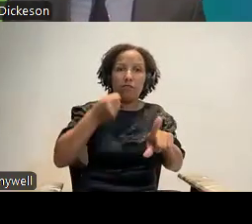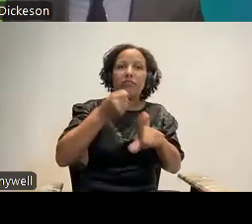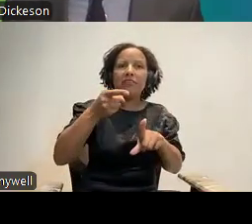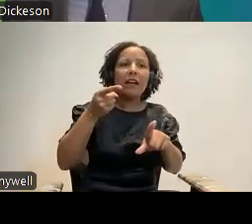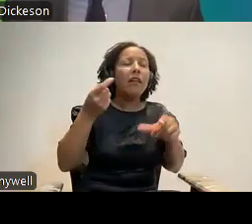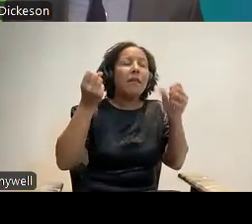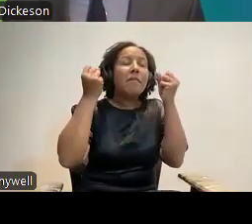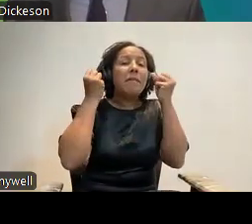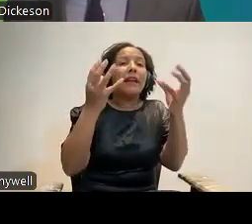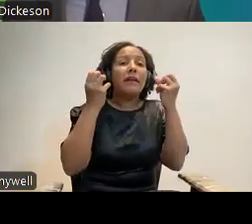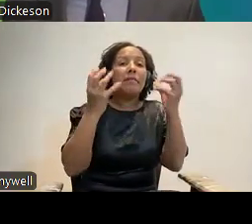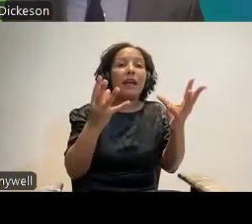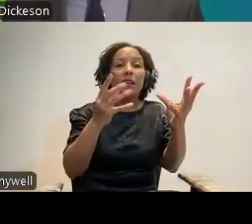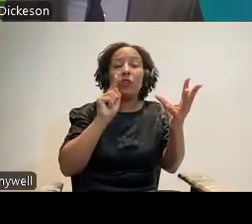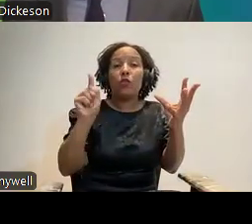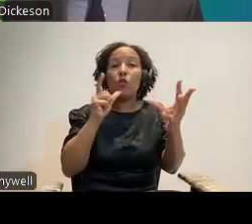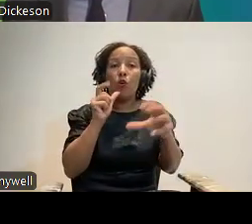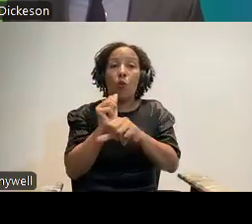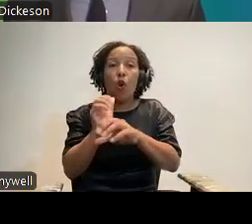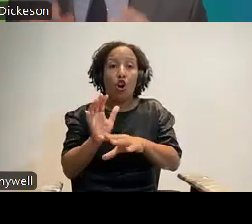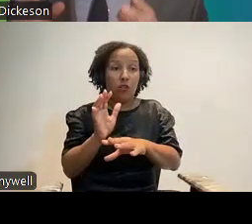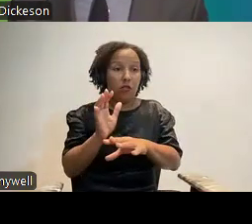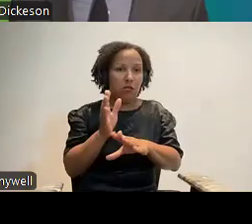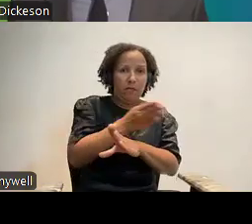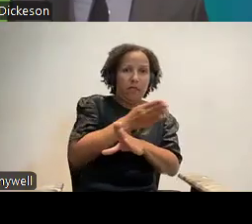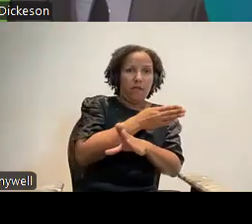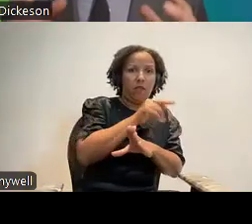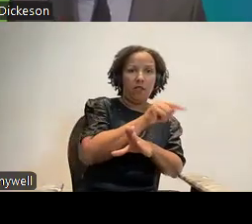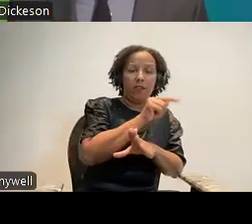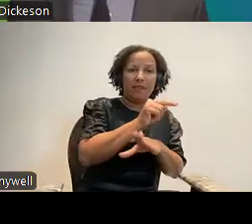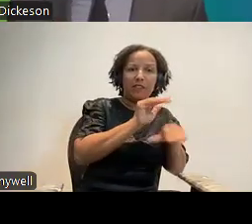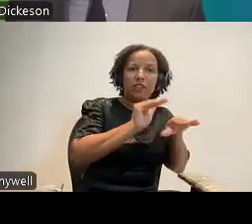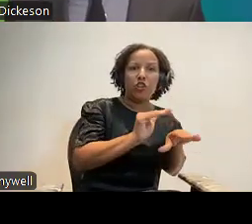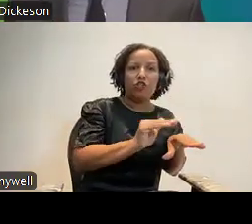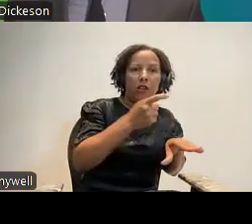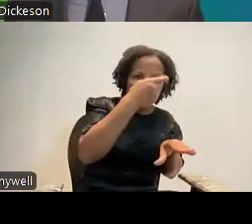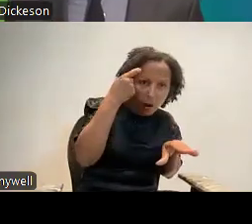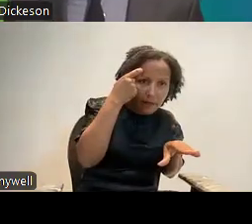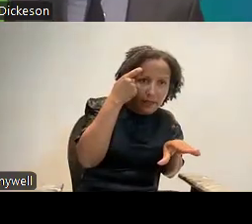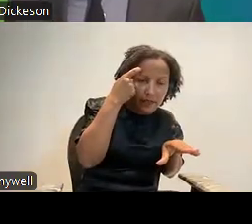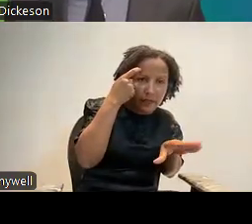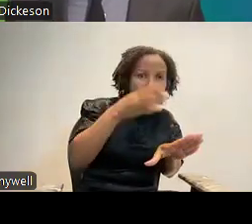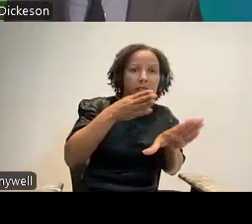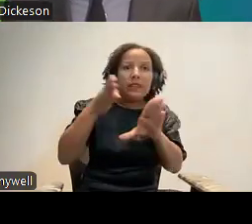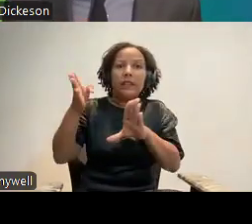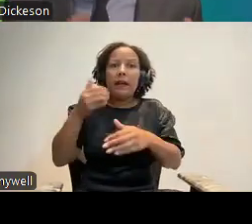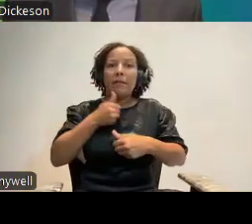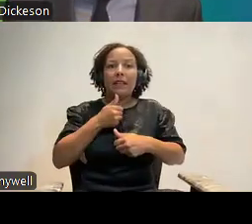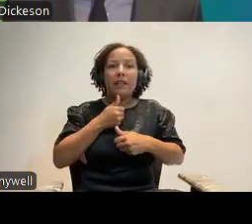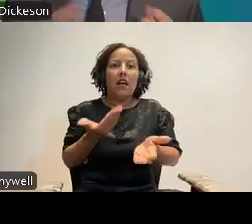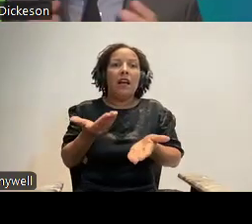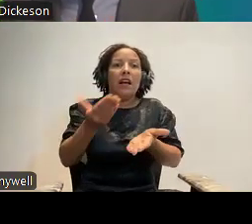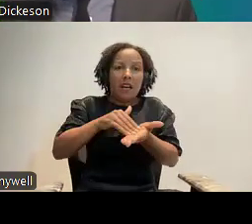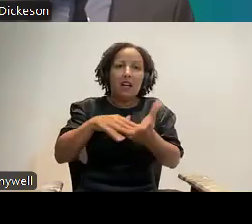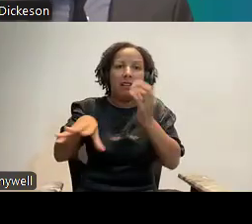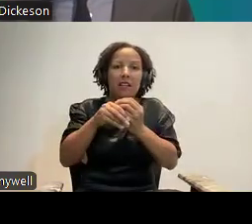as children. They went into the military to escape that and then experienced additional traumas while in the military. And so now you've got trauma on